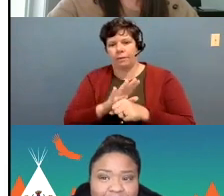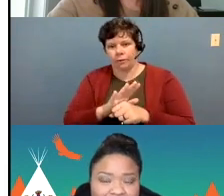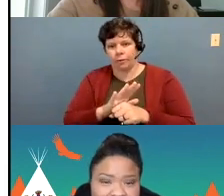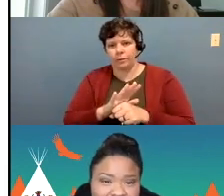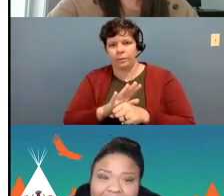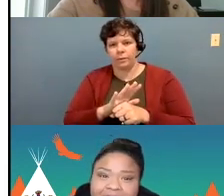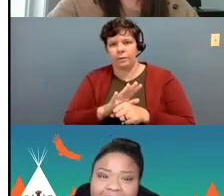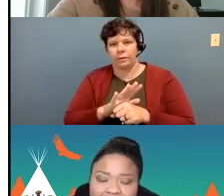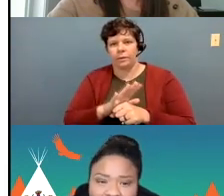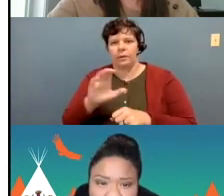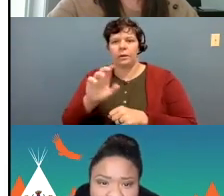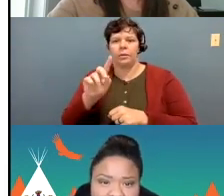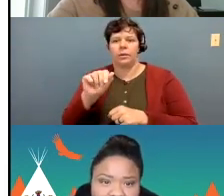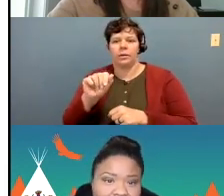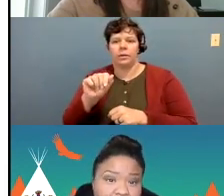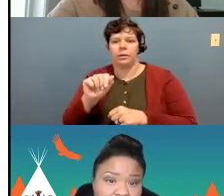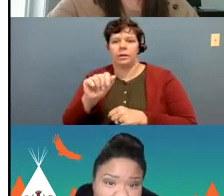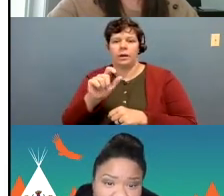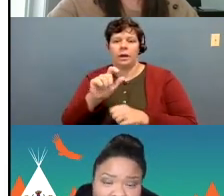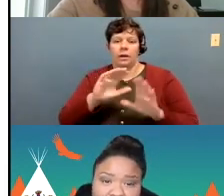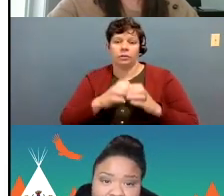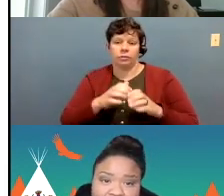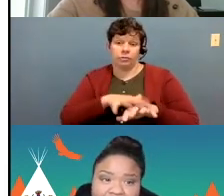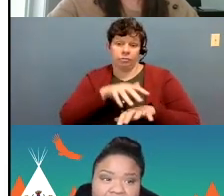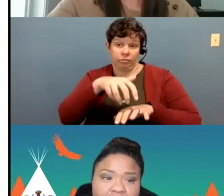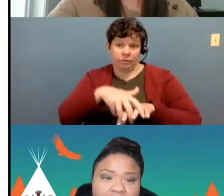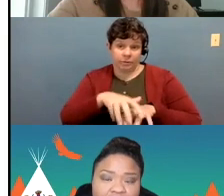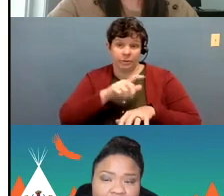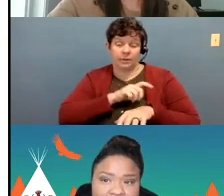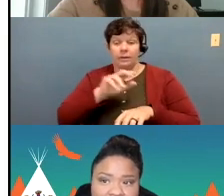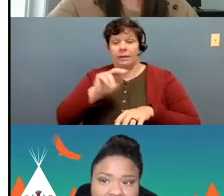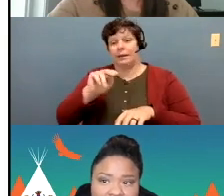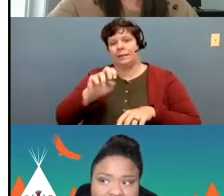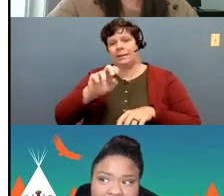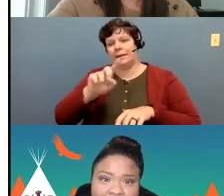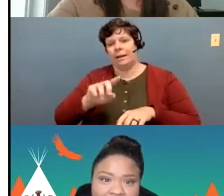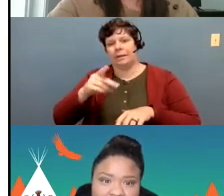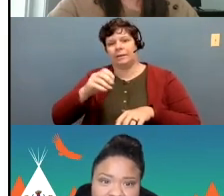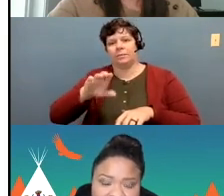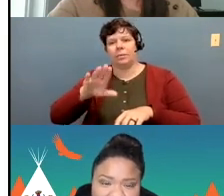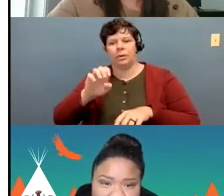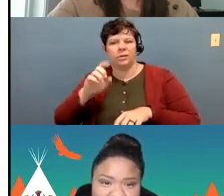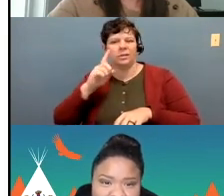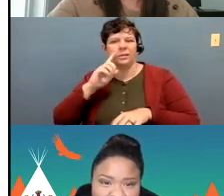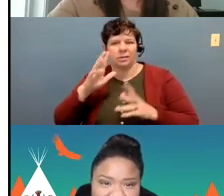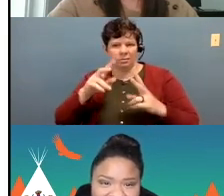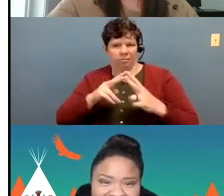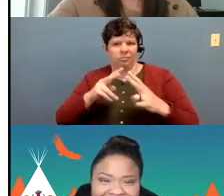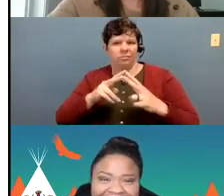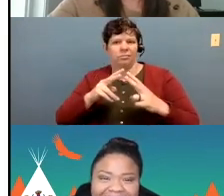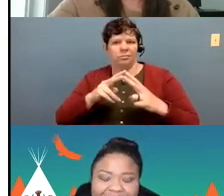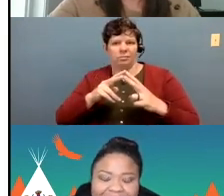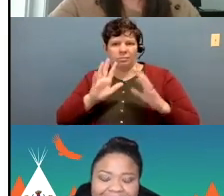the Coeur d'Alene Tribal Law Enforcement and the Nez Perce Tribe Law Enforcement to join us on that panel. I think I might have mentioned Nez Perce this morning.